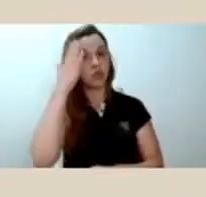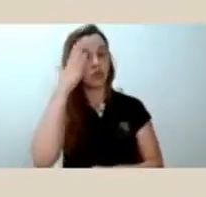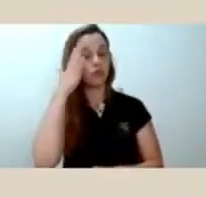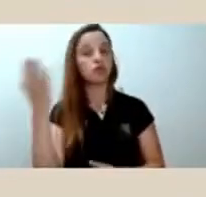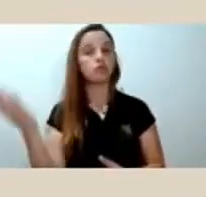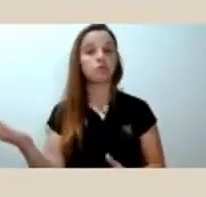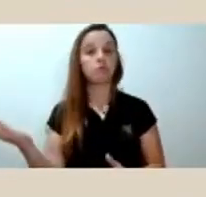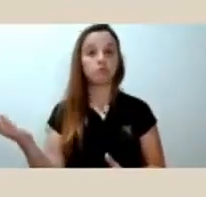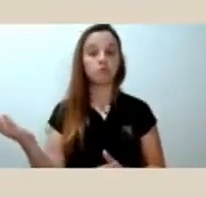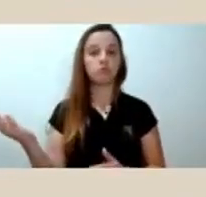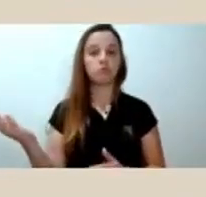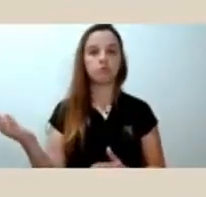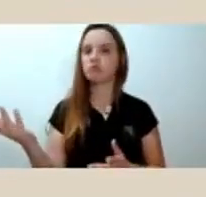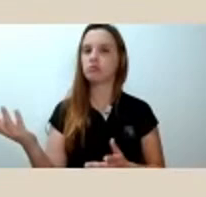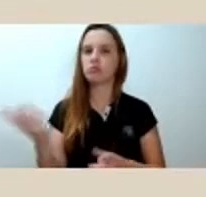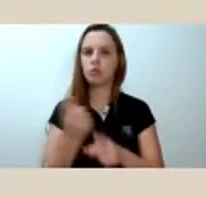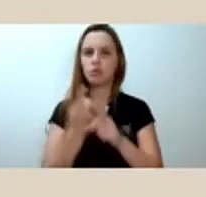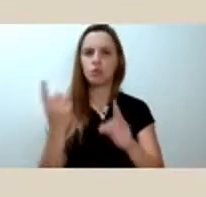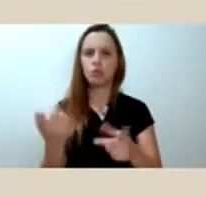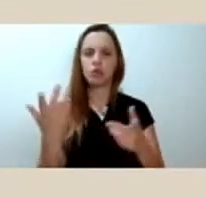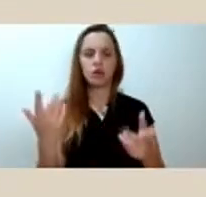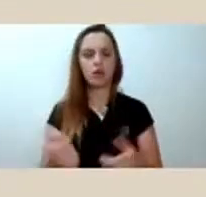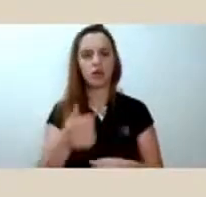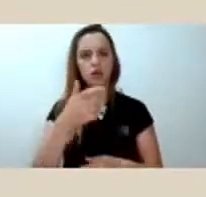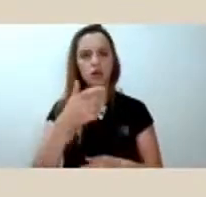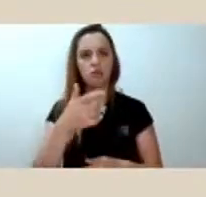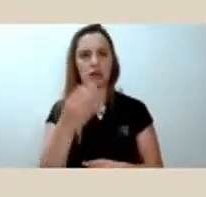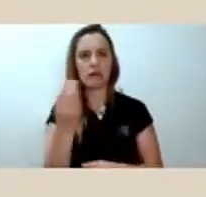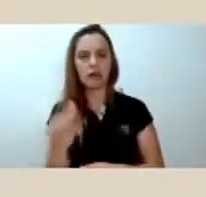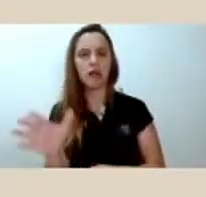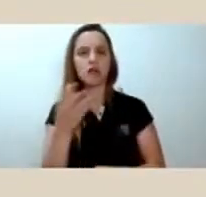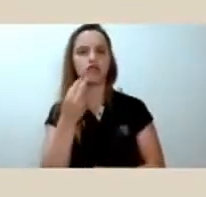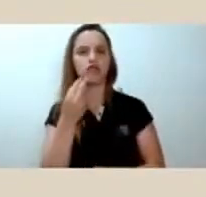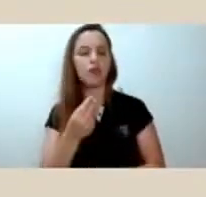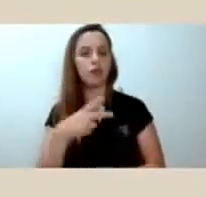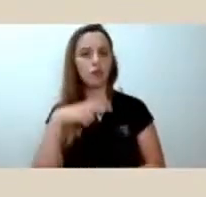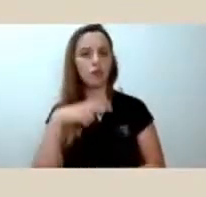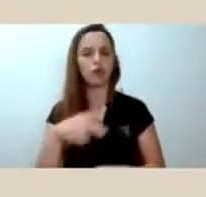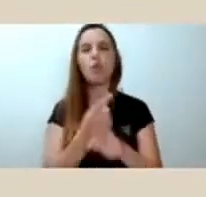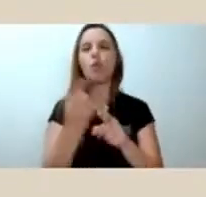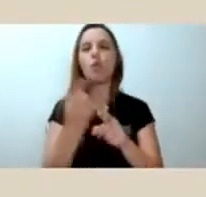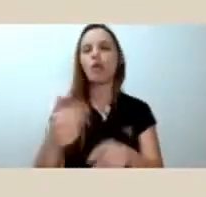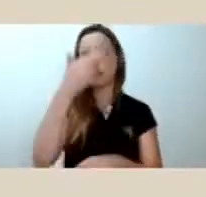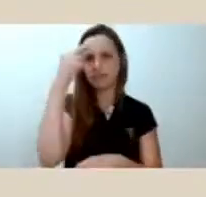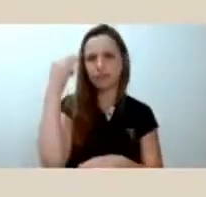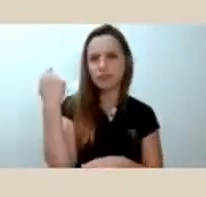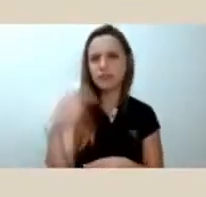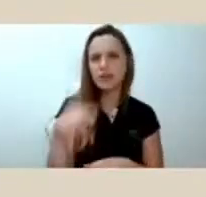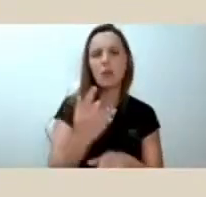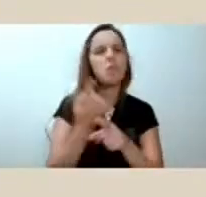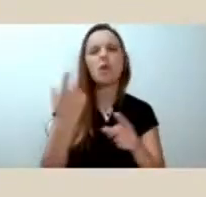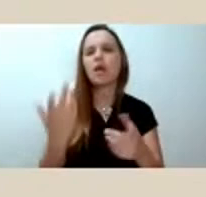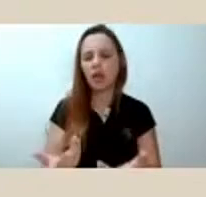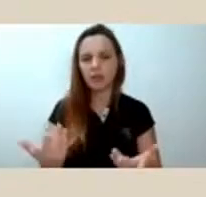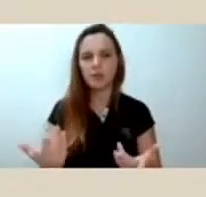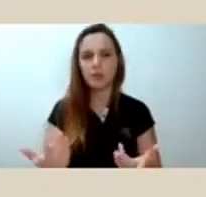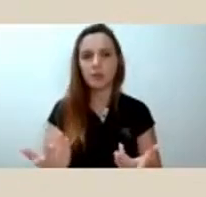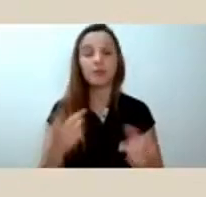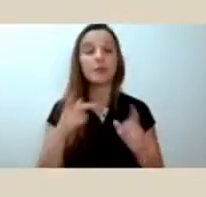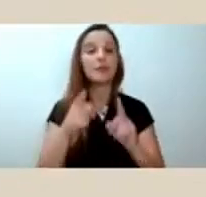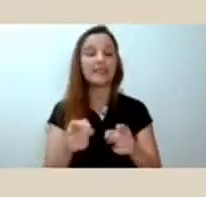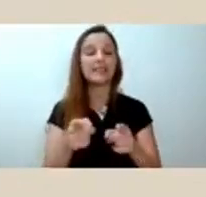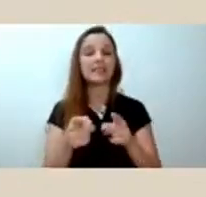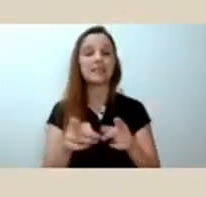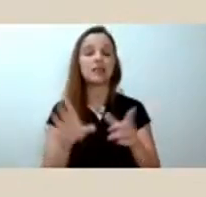white Portuguese kids at a very young age, they are quite biased and prejudiced. This really comes from their